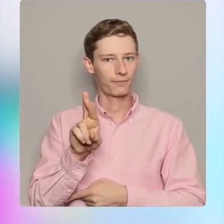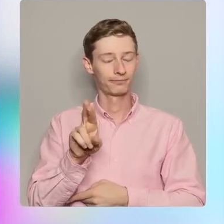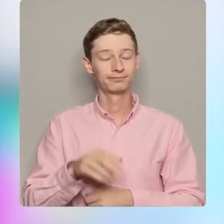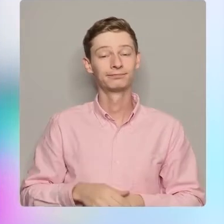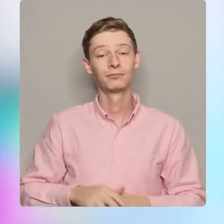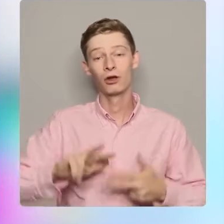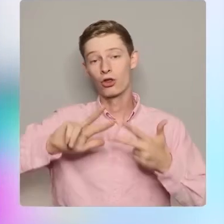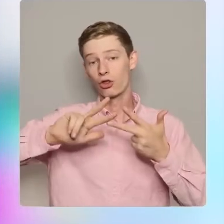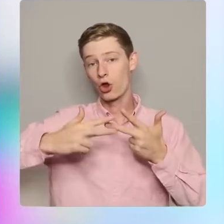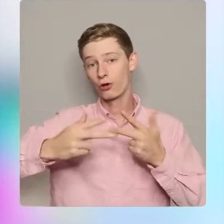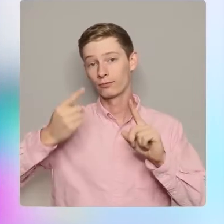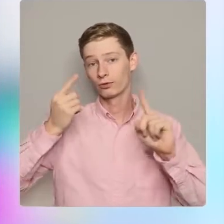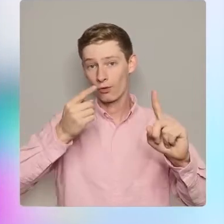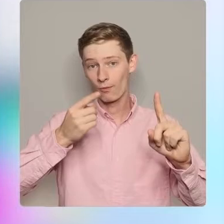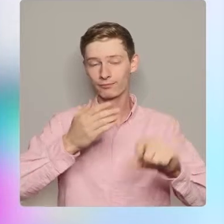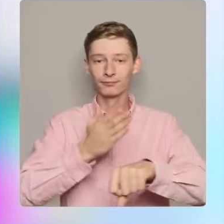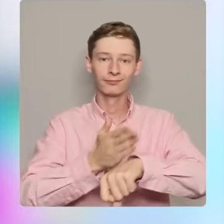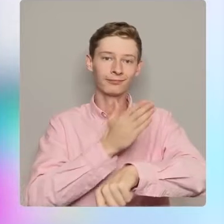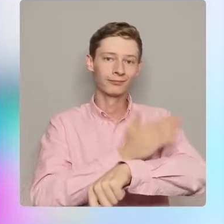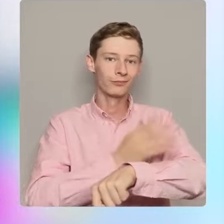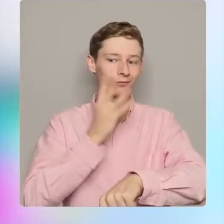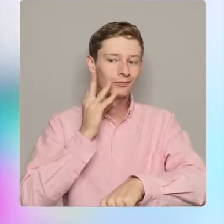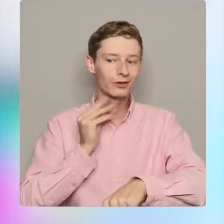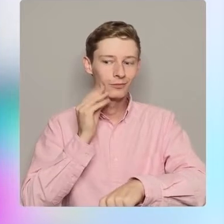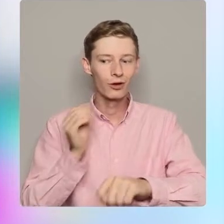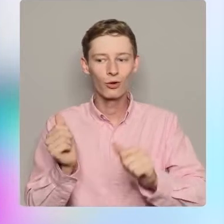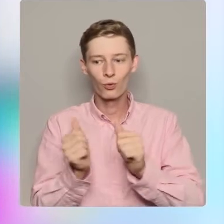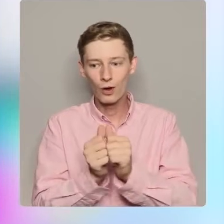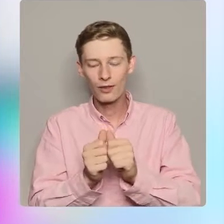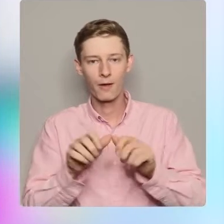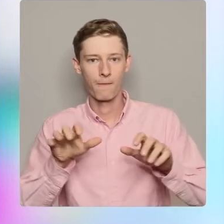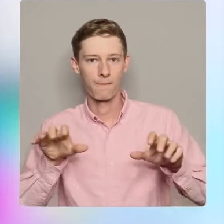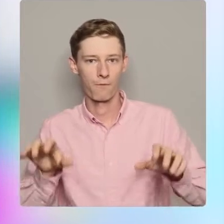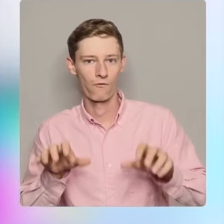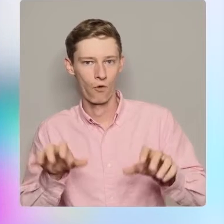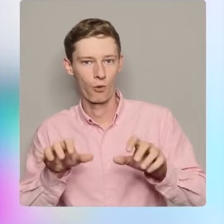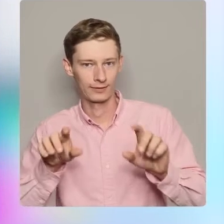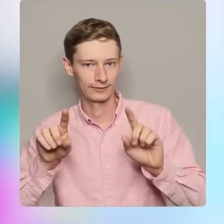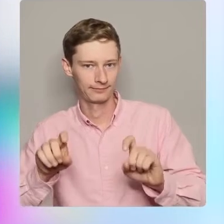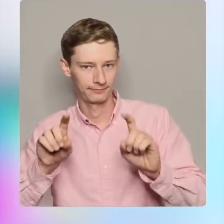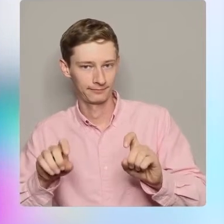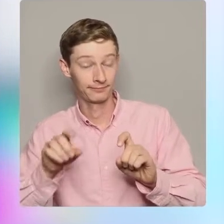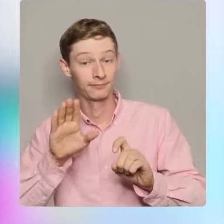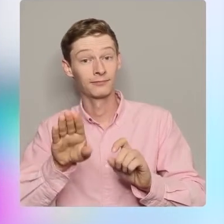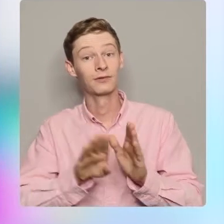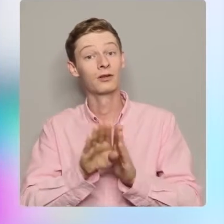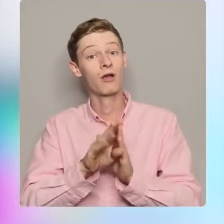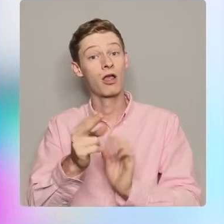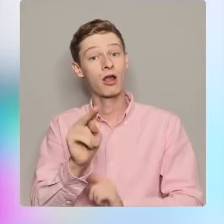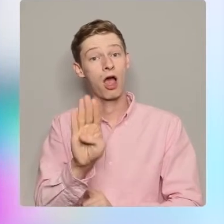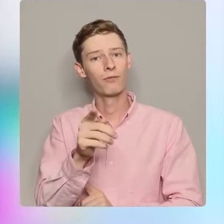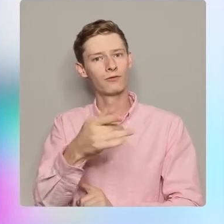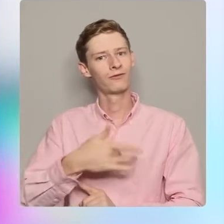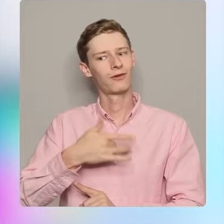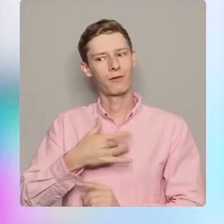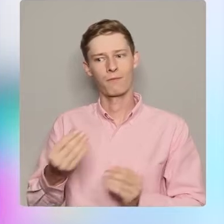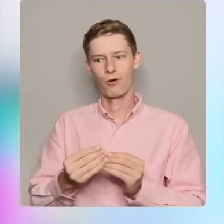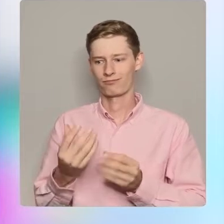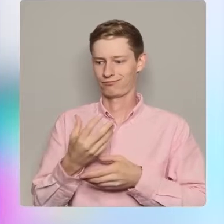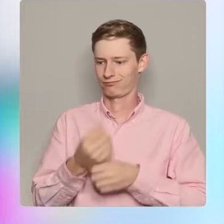use keyboard controls to move the headset rotation, as well as the cursor. You will also be able to use your keyboard to click